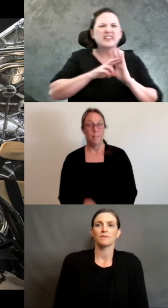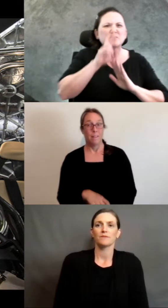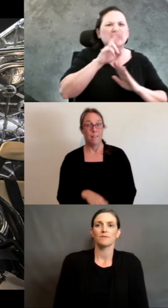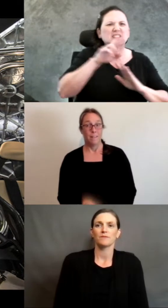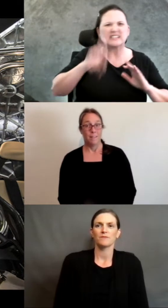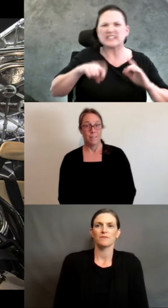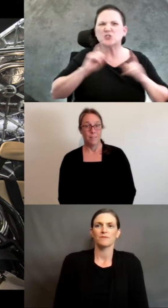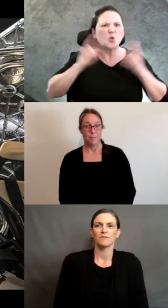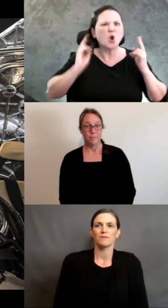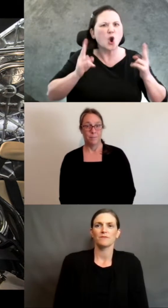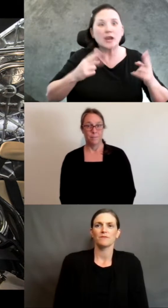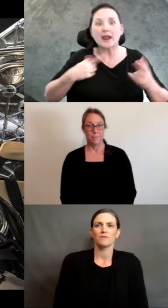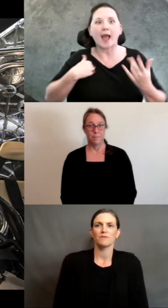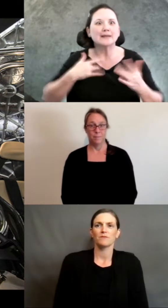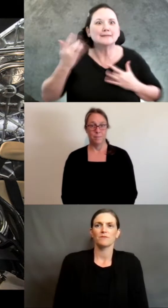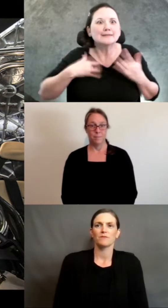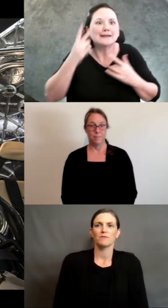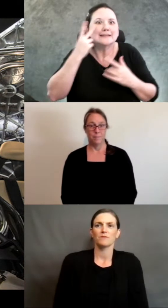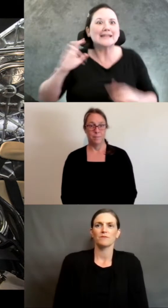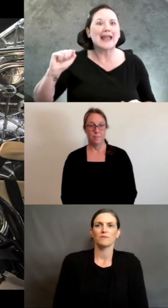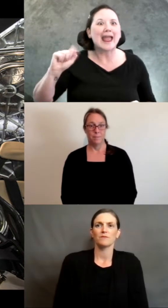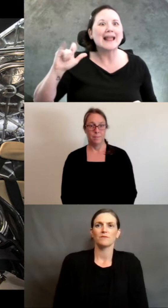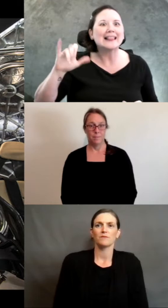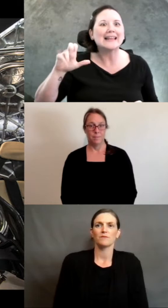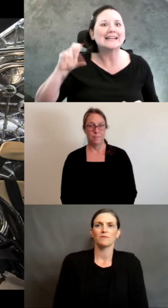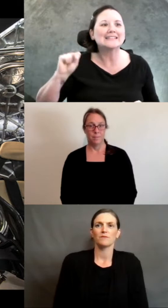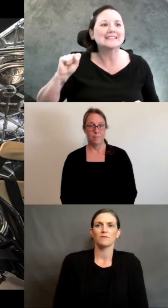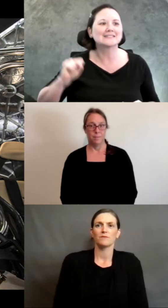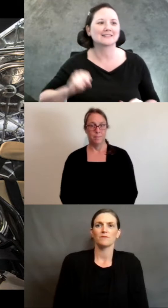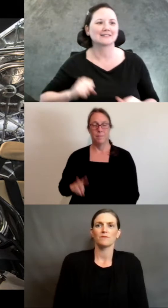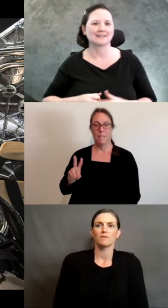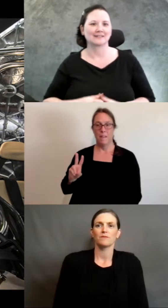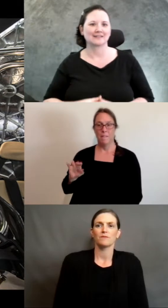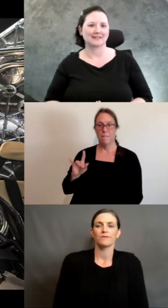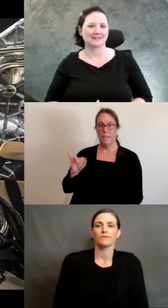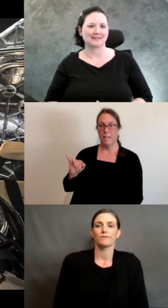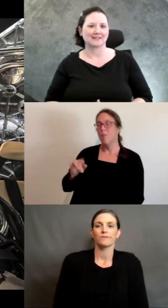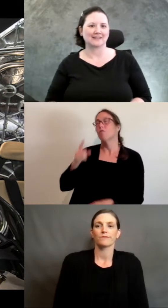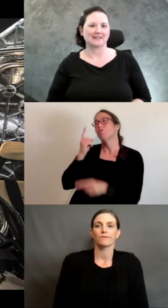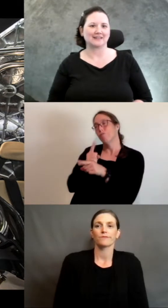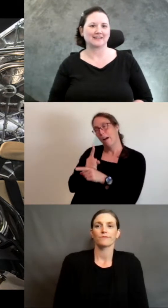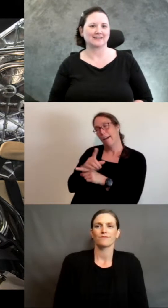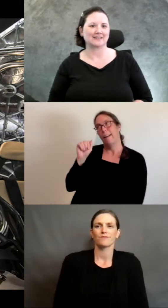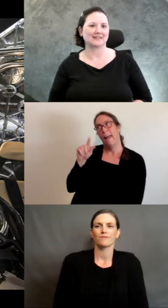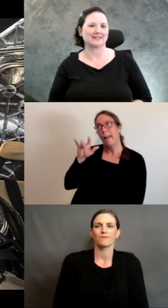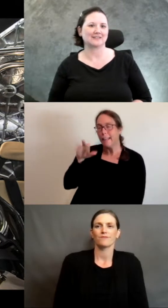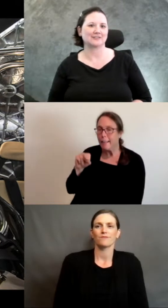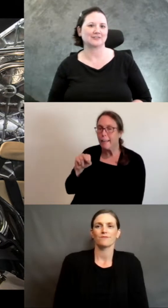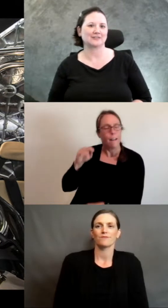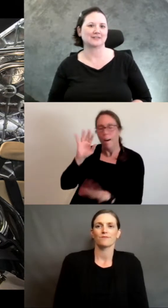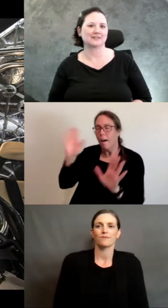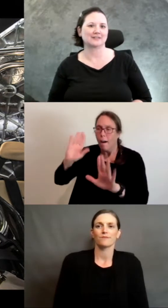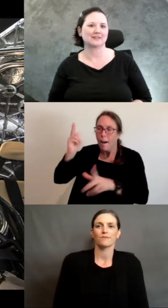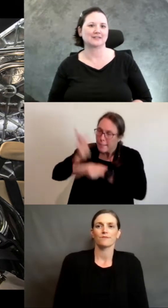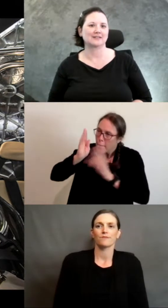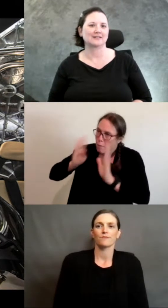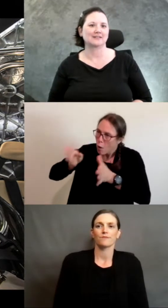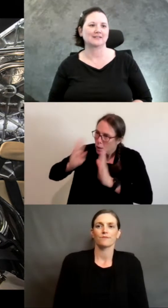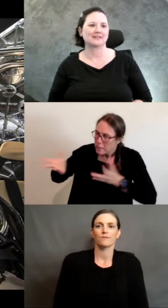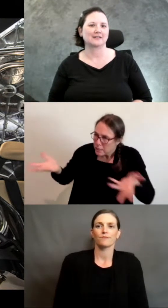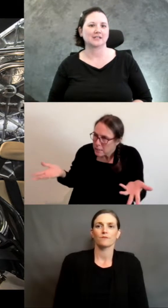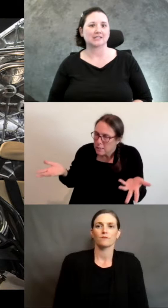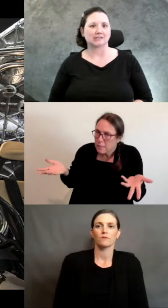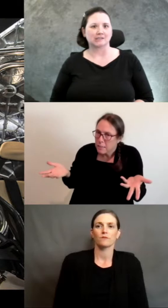some aliens. Right, Johnny, aliens. Keep your attention focused, sir. Yes, Captain.